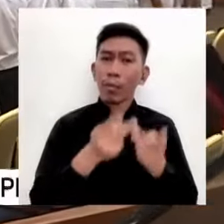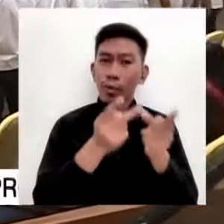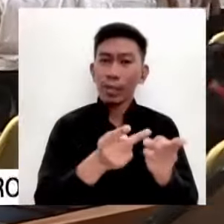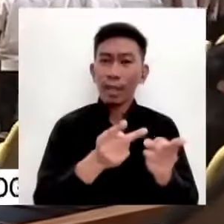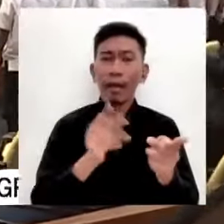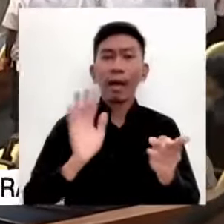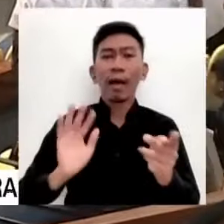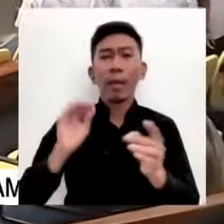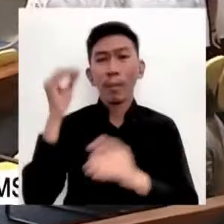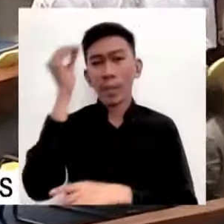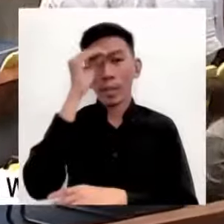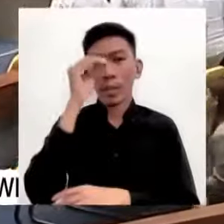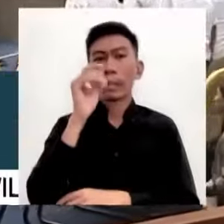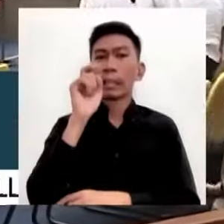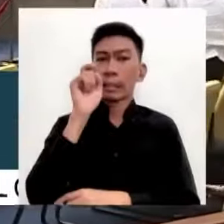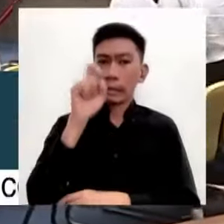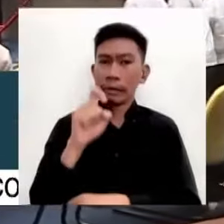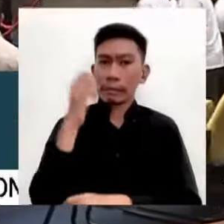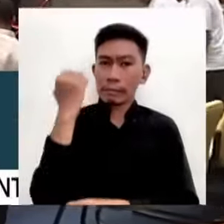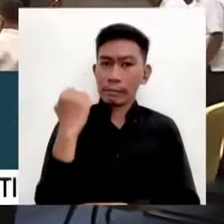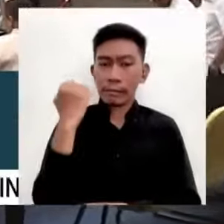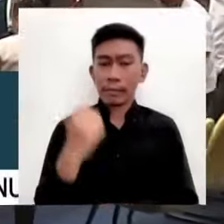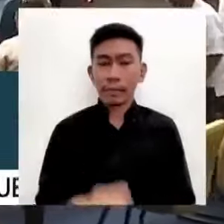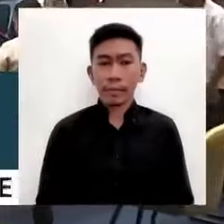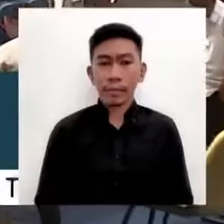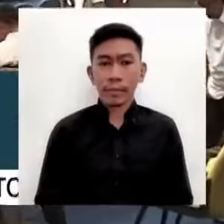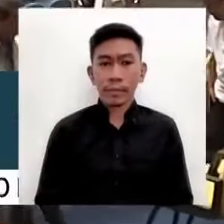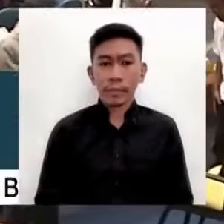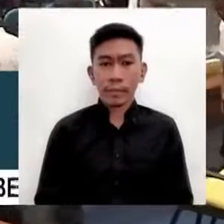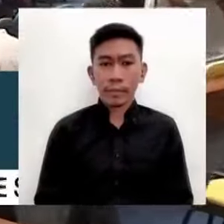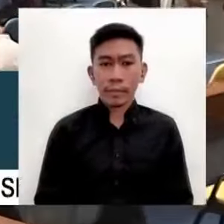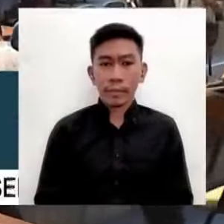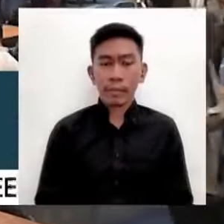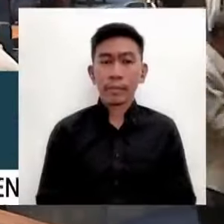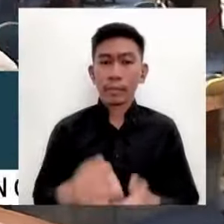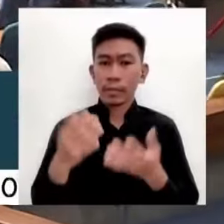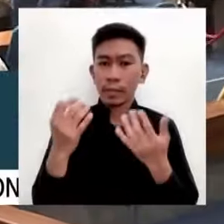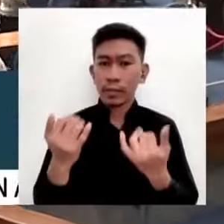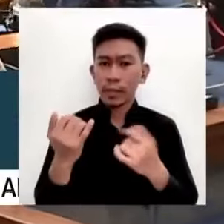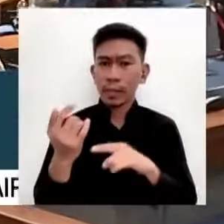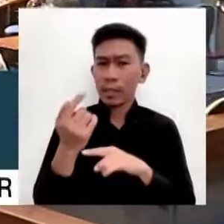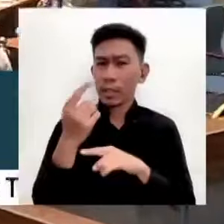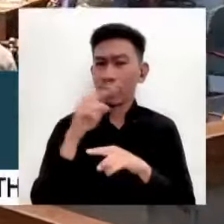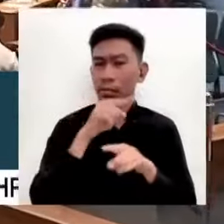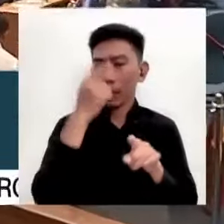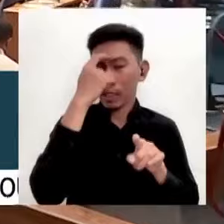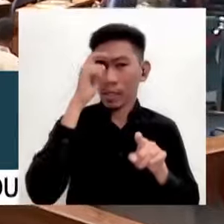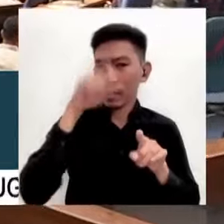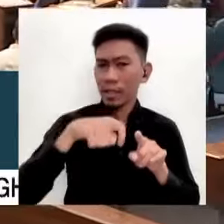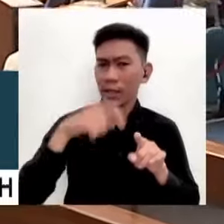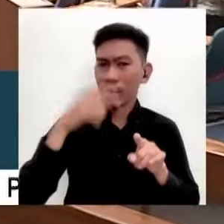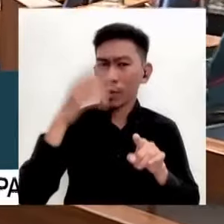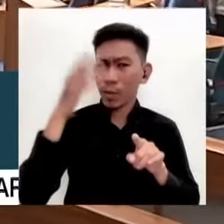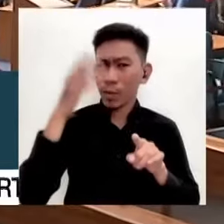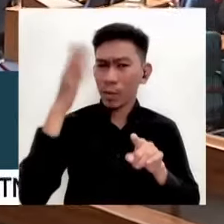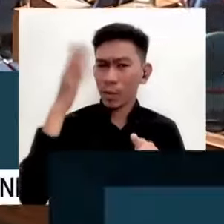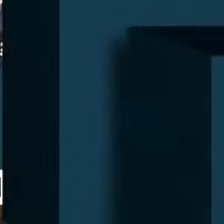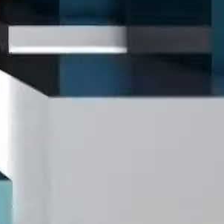Another House lawmaker says he does not understand the fierce opposition against amending the economic provisions of the charter.